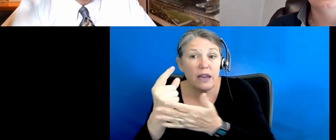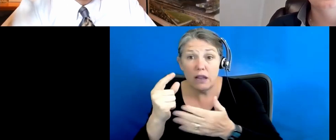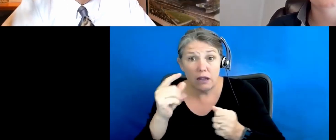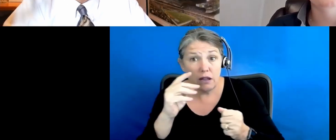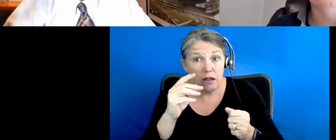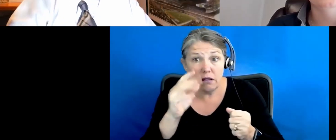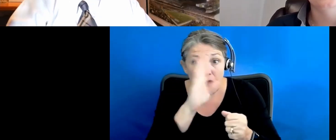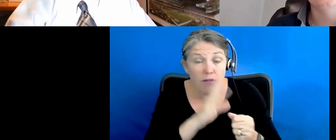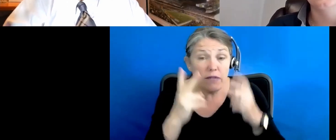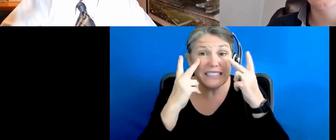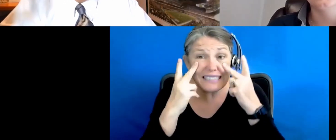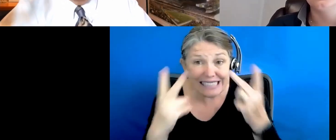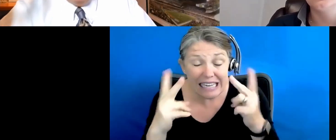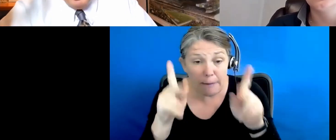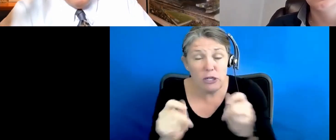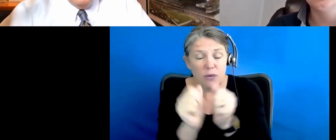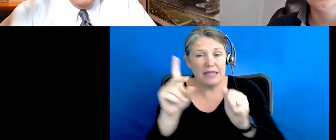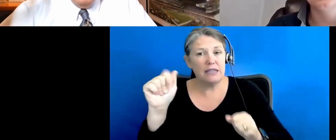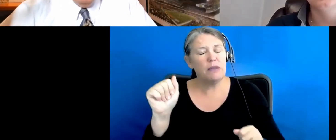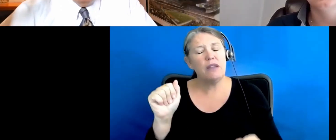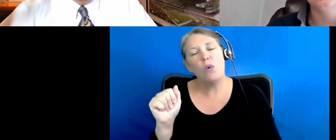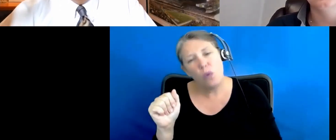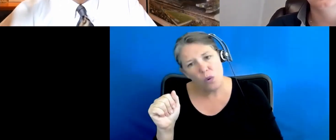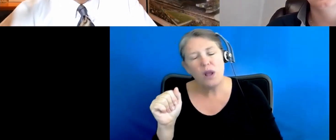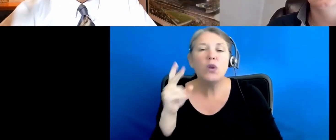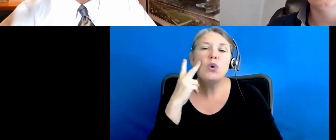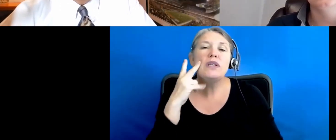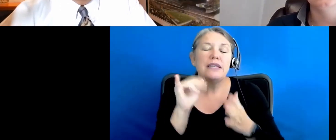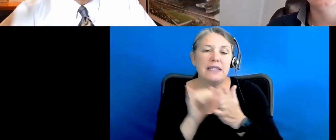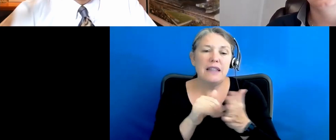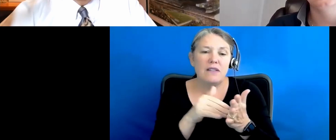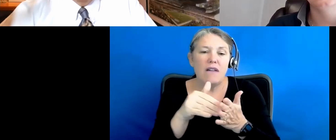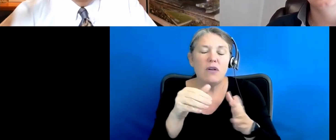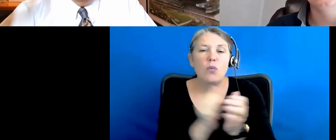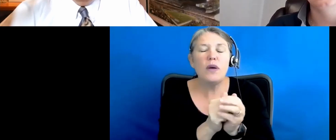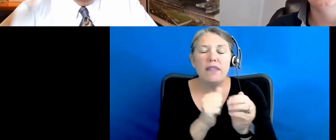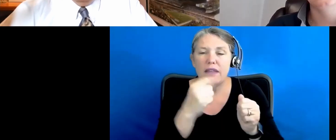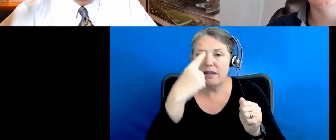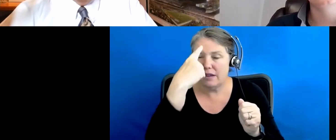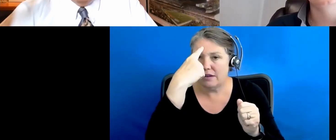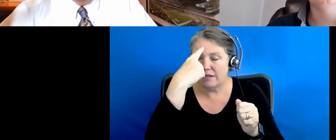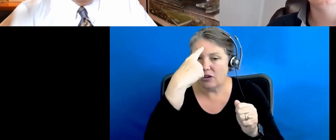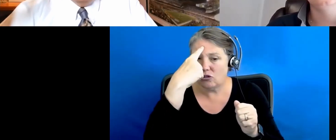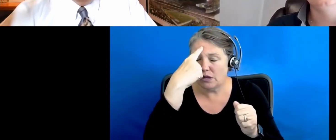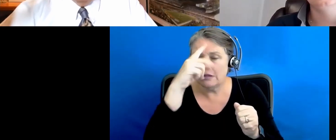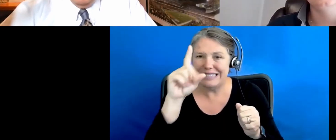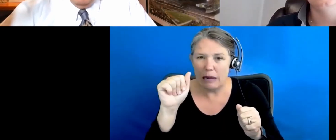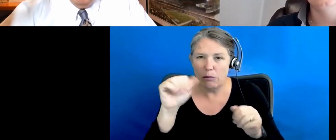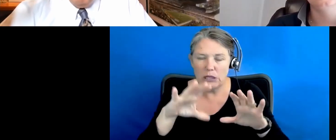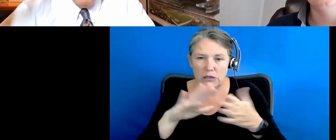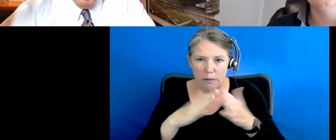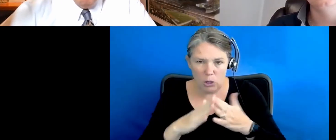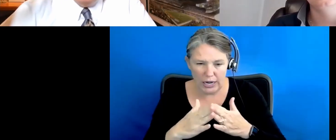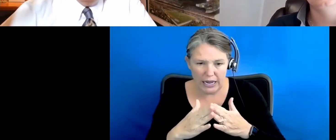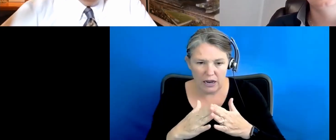with a disability. And you see this prominently within the intellectual and developmental disability disabled community,